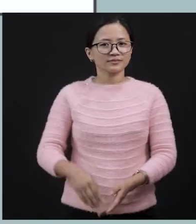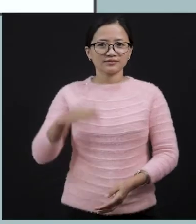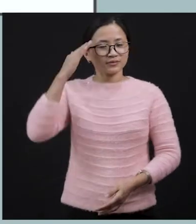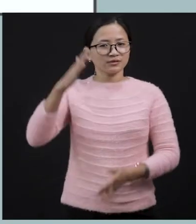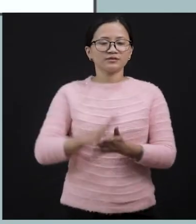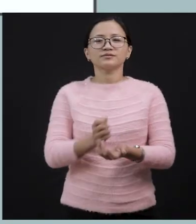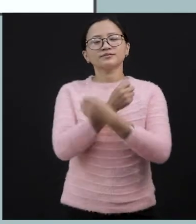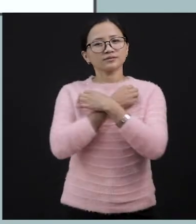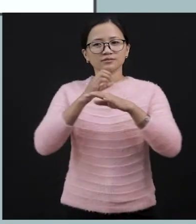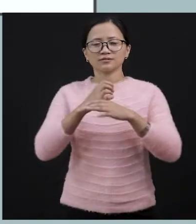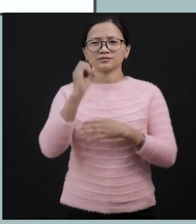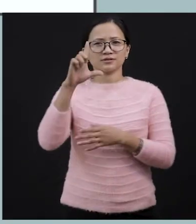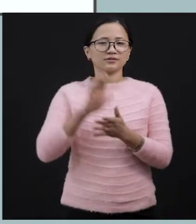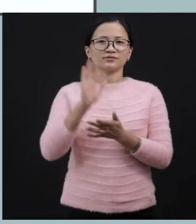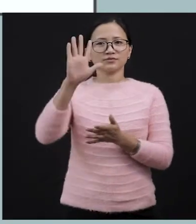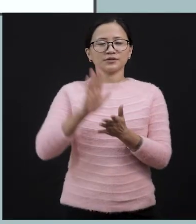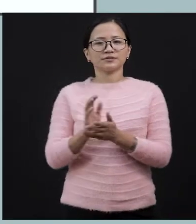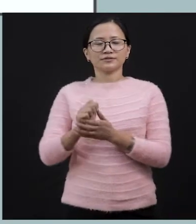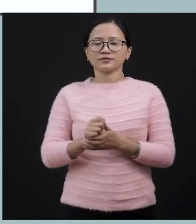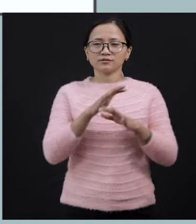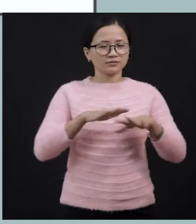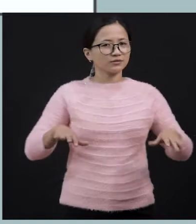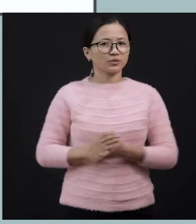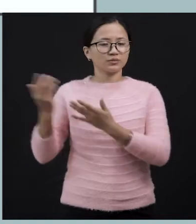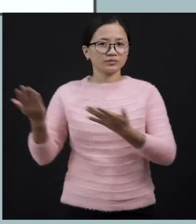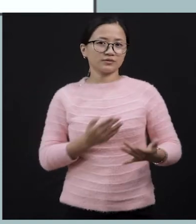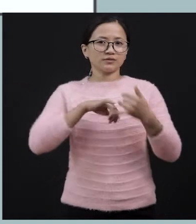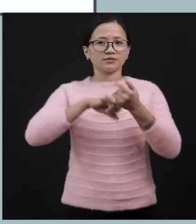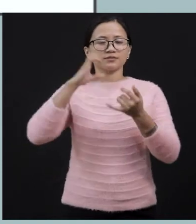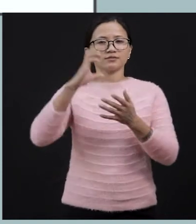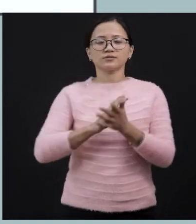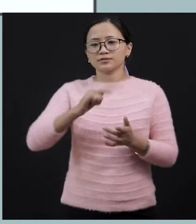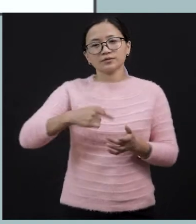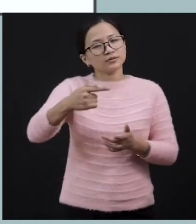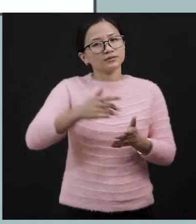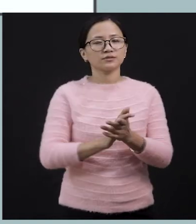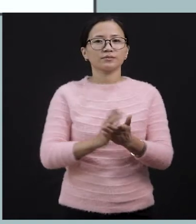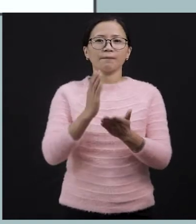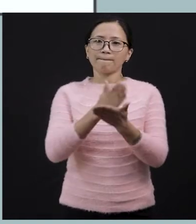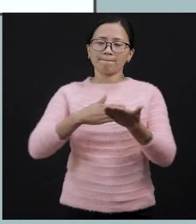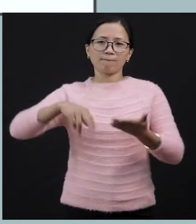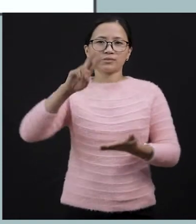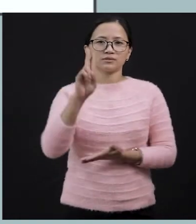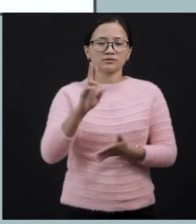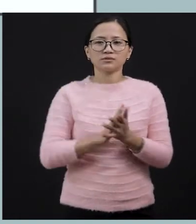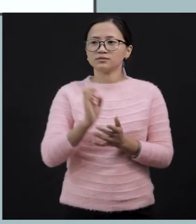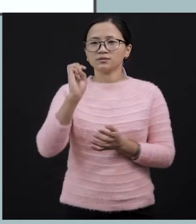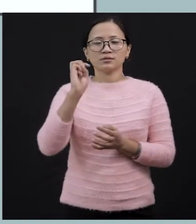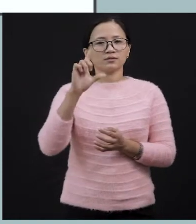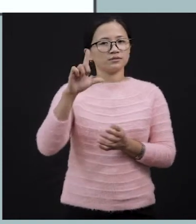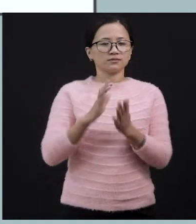Hello, dear class 5 students. Welcome back to our science class. So today we will continue with part 2 of lesson